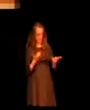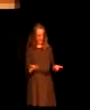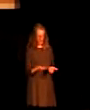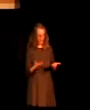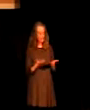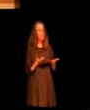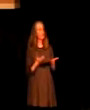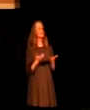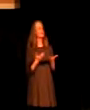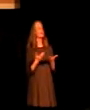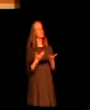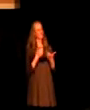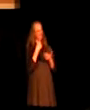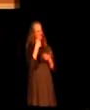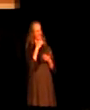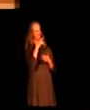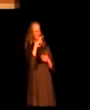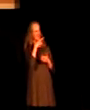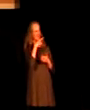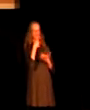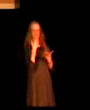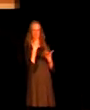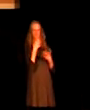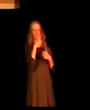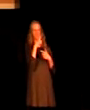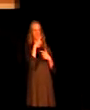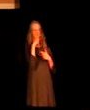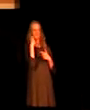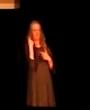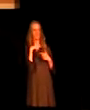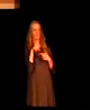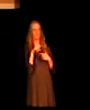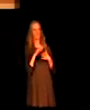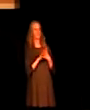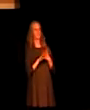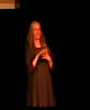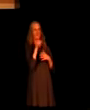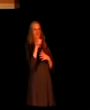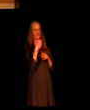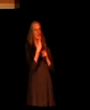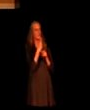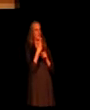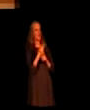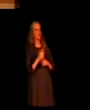is what it looks kind of ugly, actually. It's probably not even correct either.